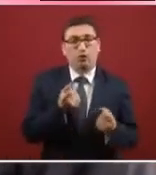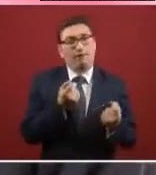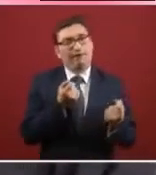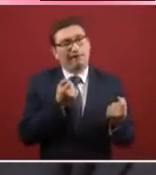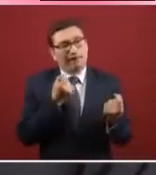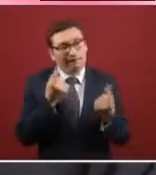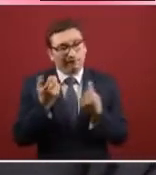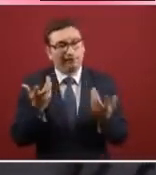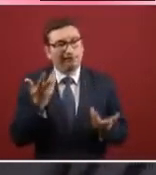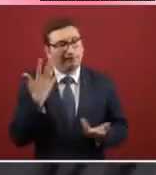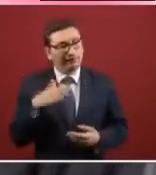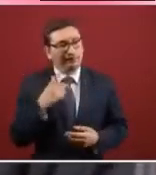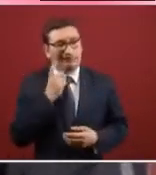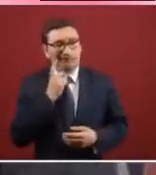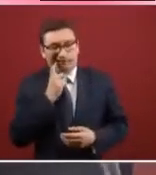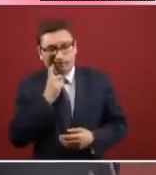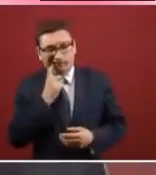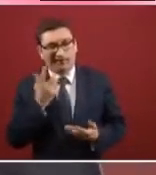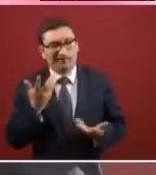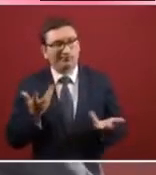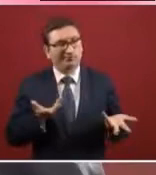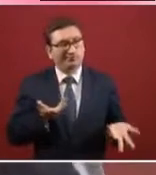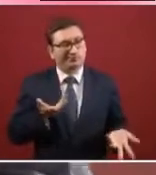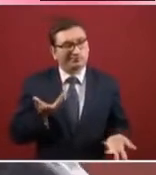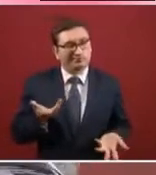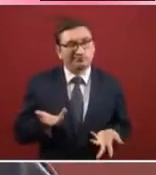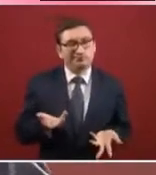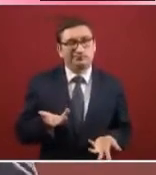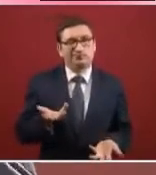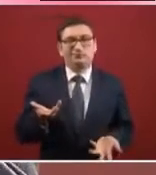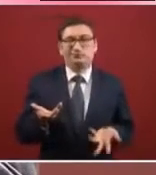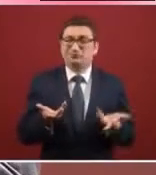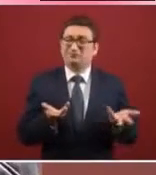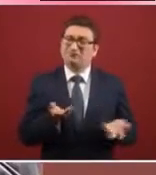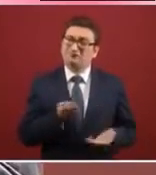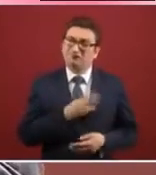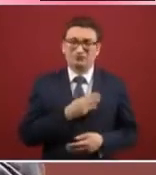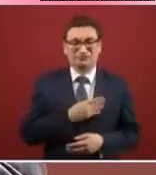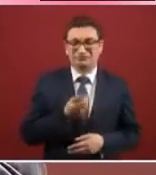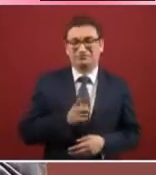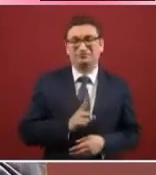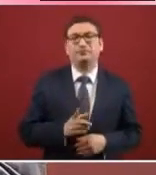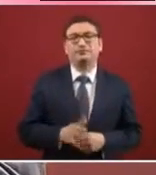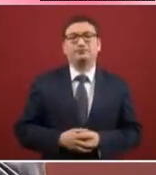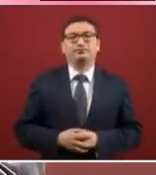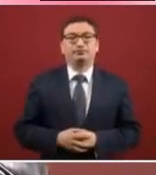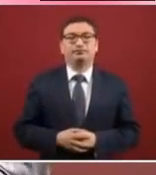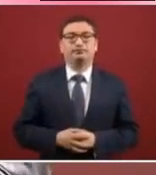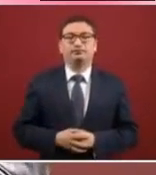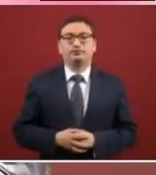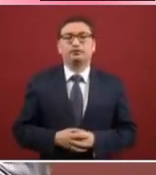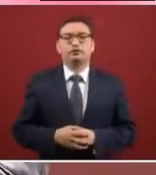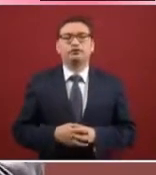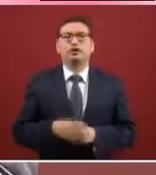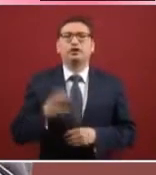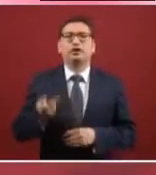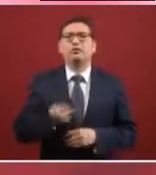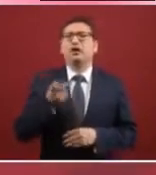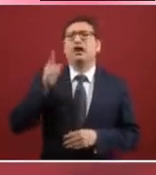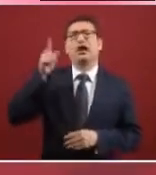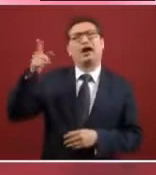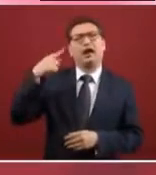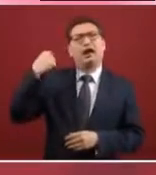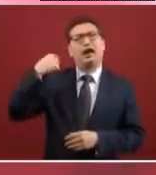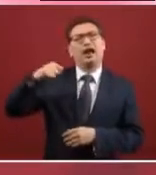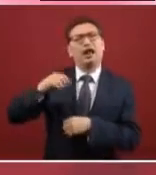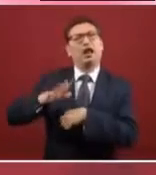Some, and not in so good. No tan de buena fe. Que por qué Tabasco? Why